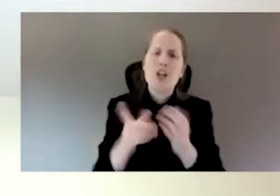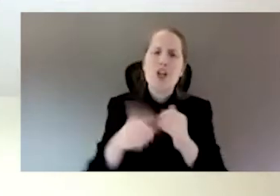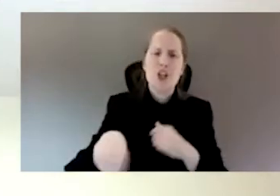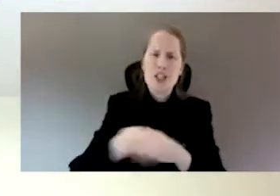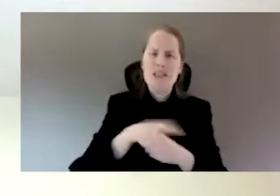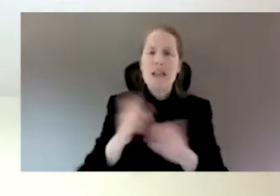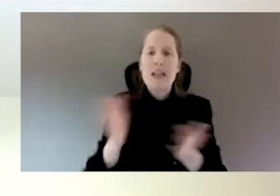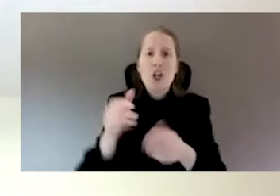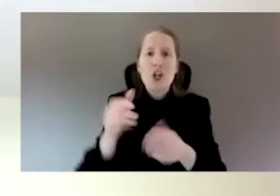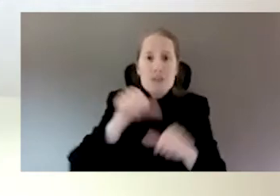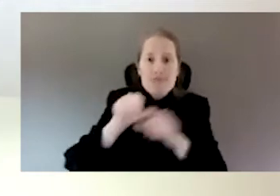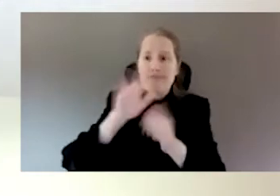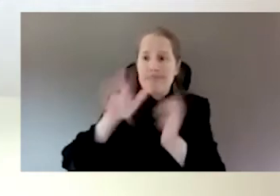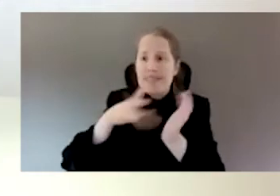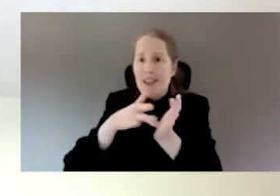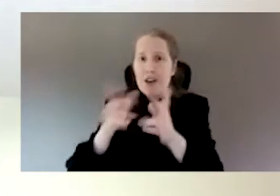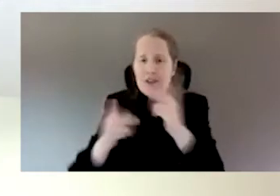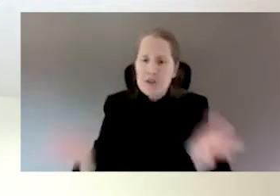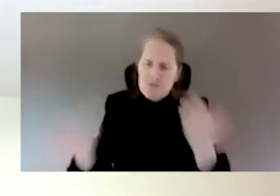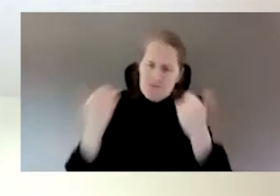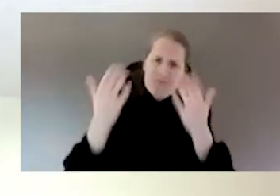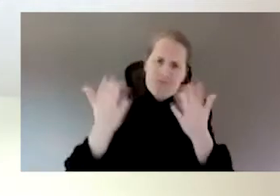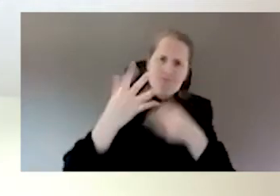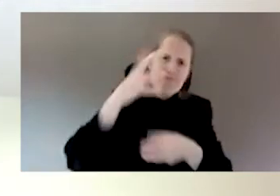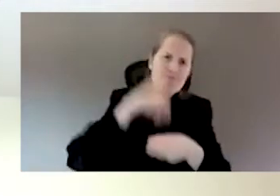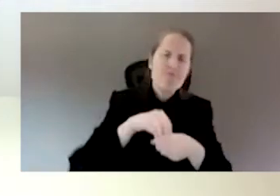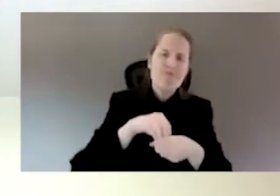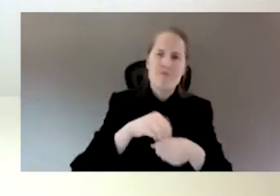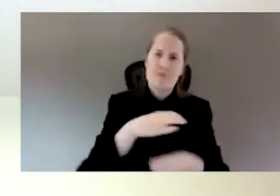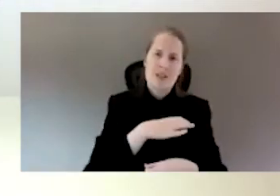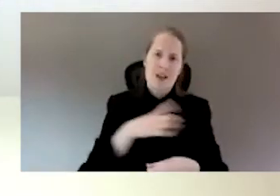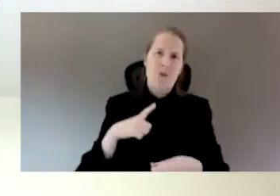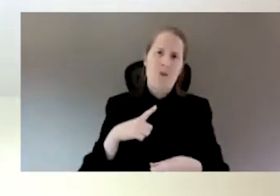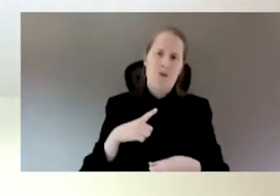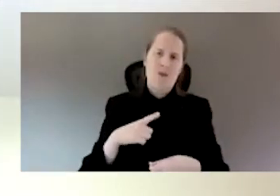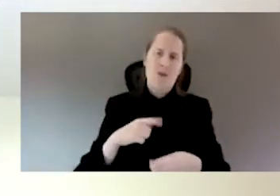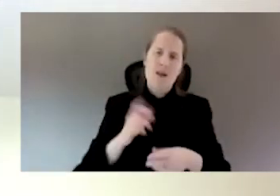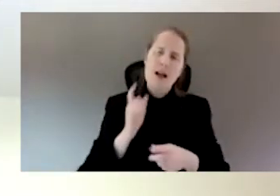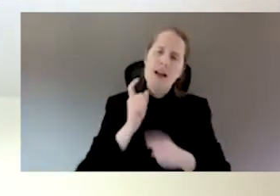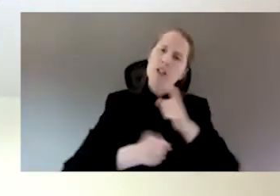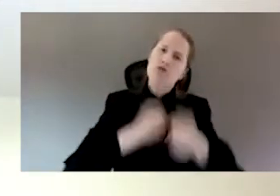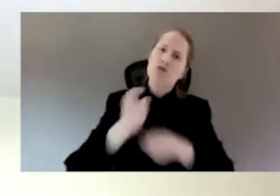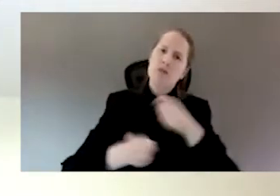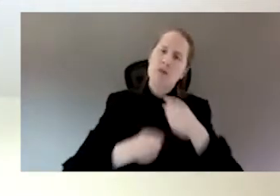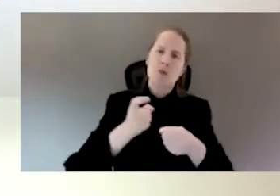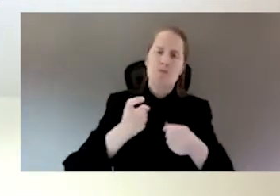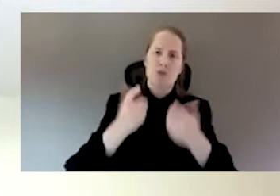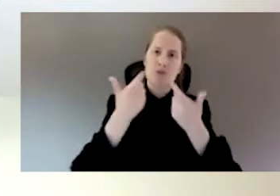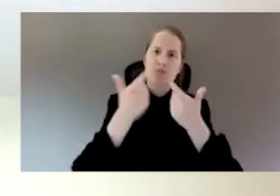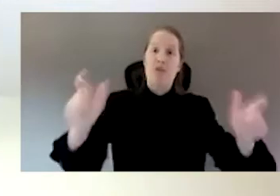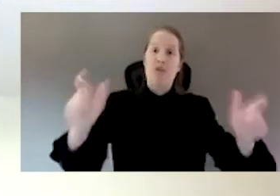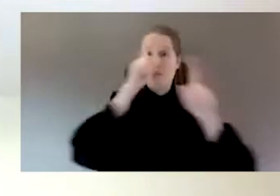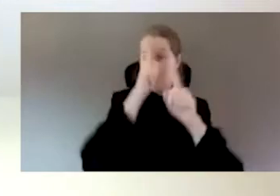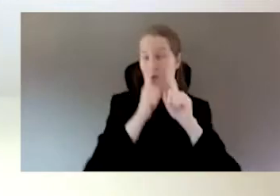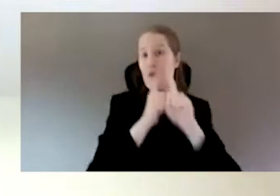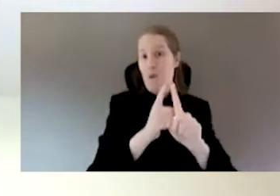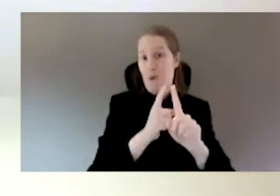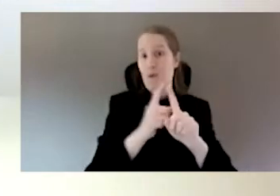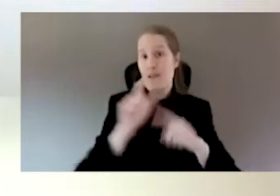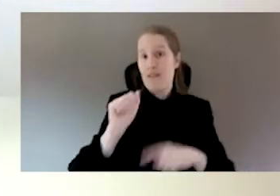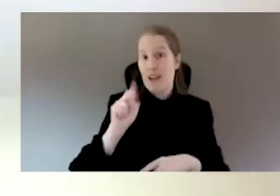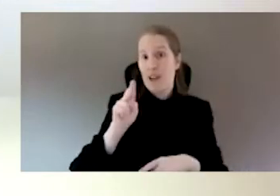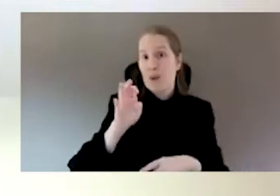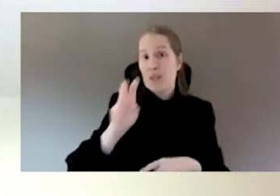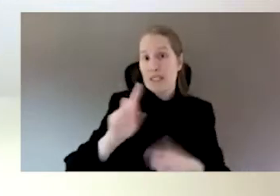to join these councils so they can contribute to the larger goals of our AUCD